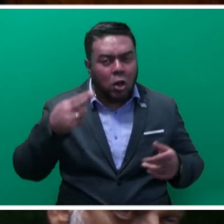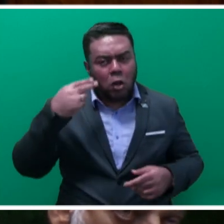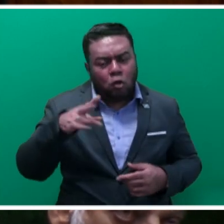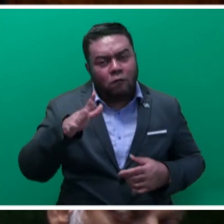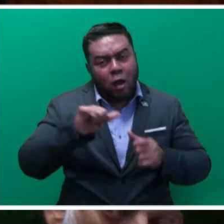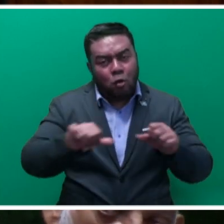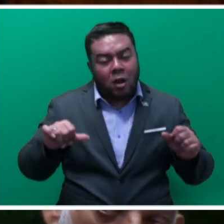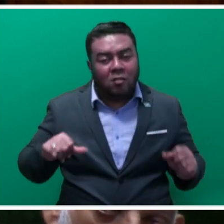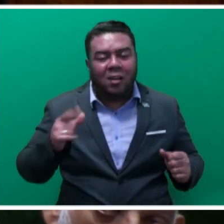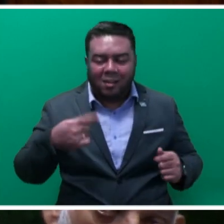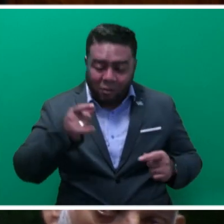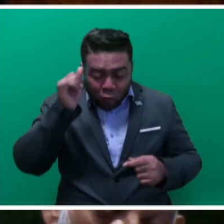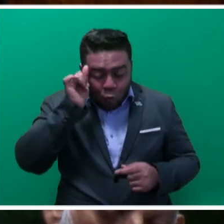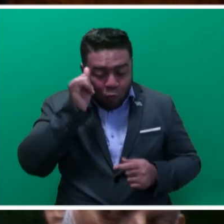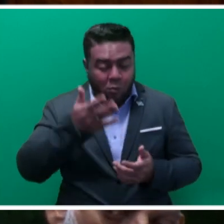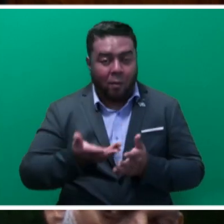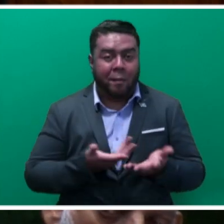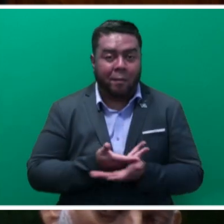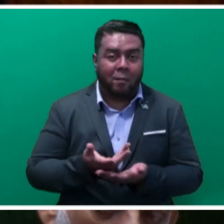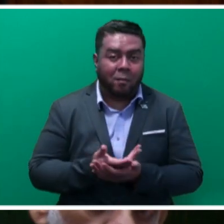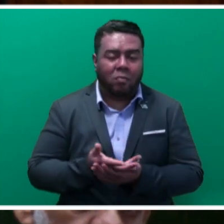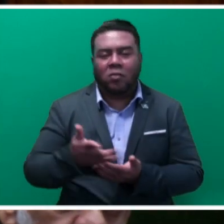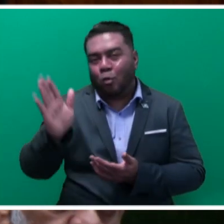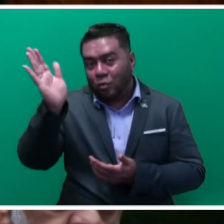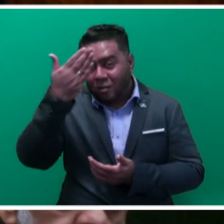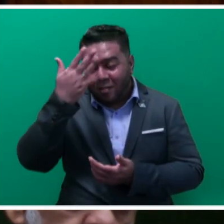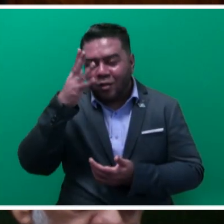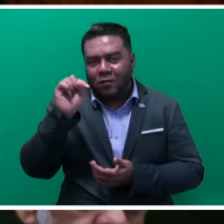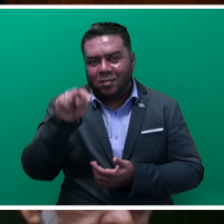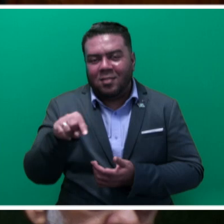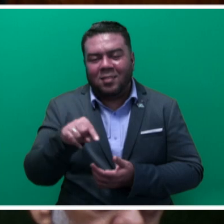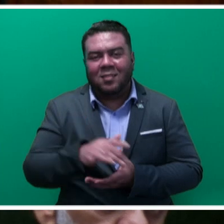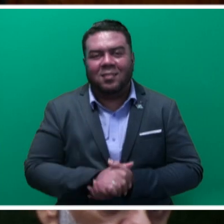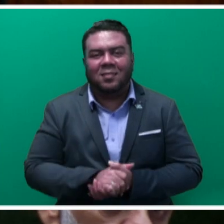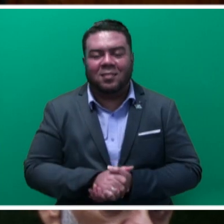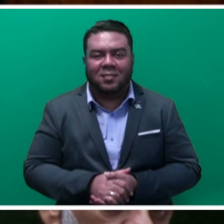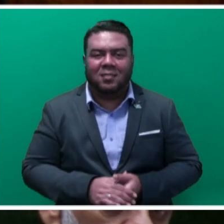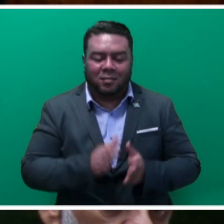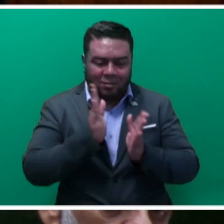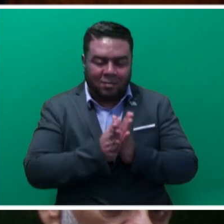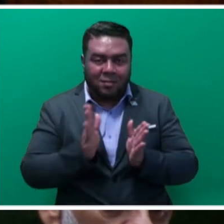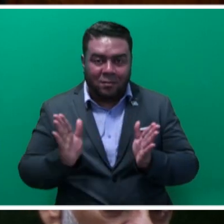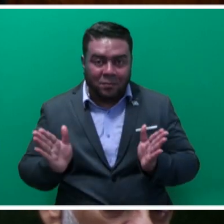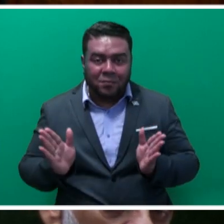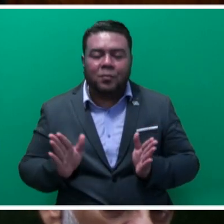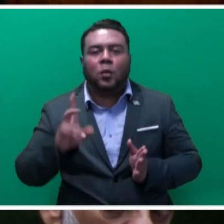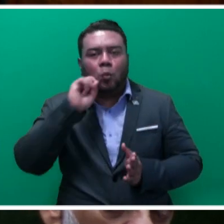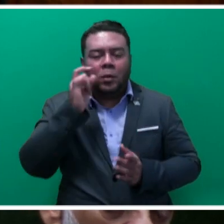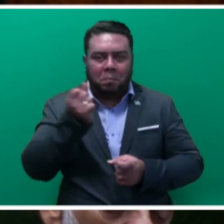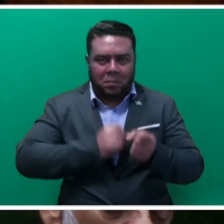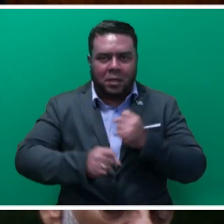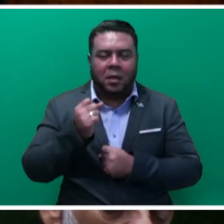agriculture, it is anticipated that the result of these interventions will become